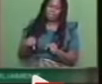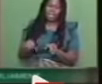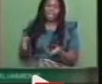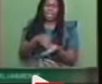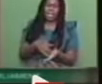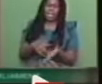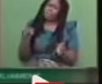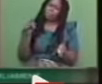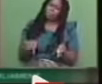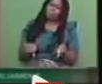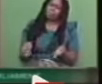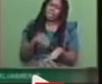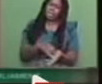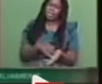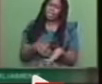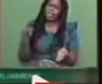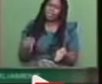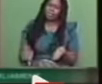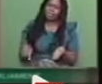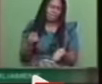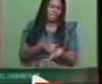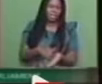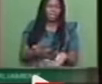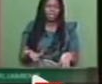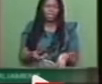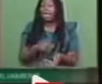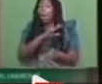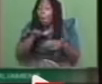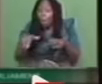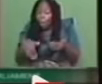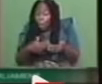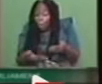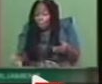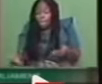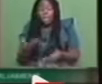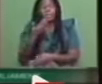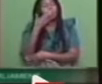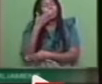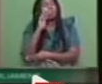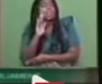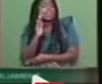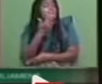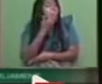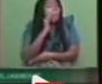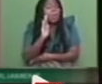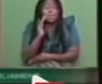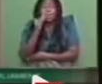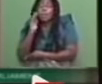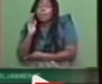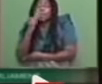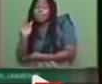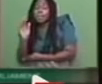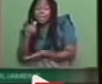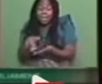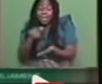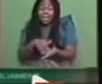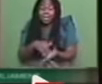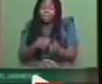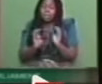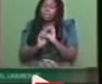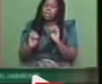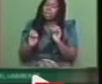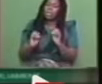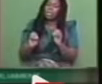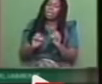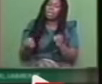All these things you've promised, and you have not implemented. What is there to reset the economy for growth? You